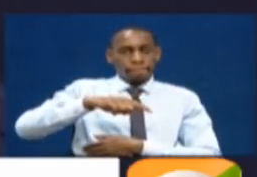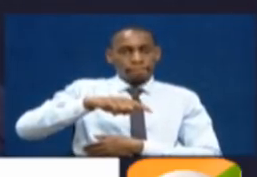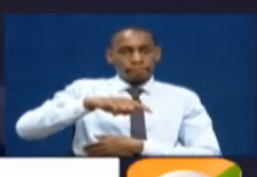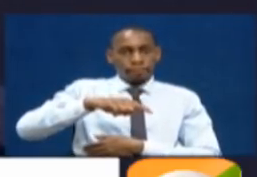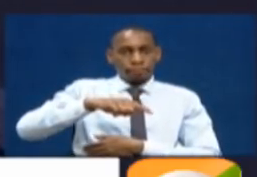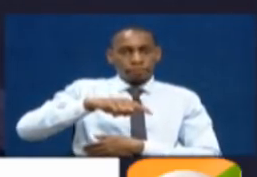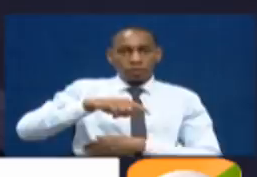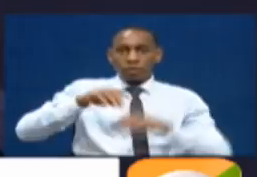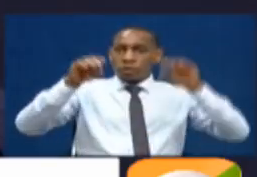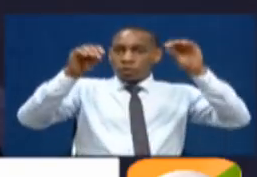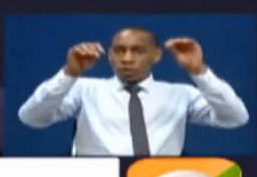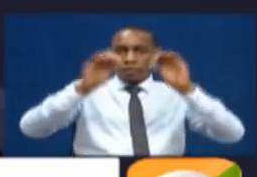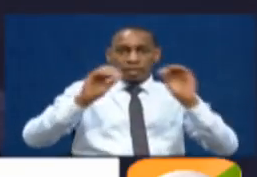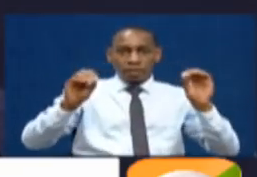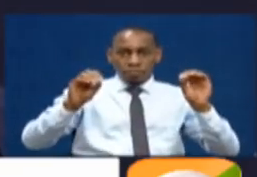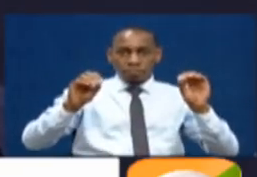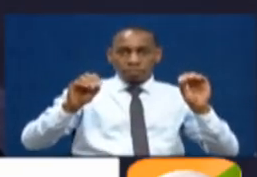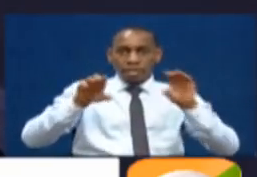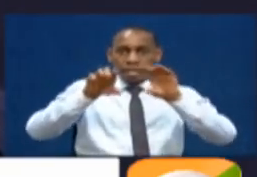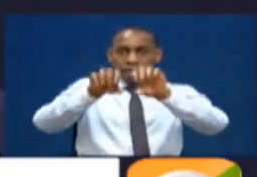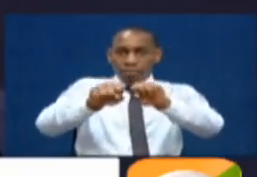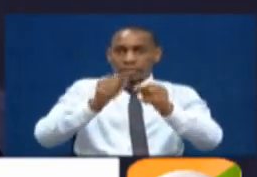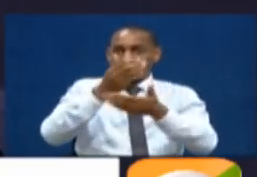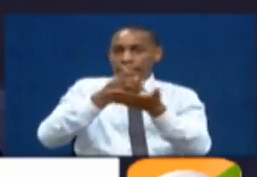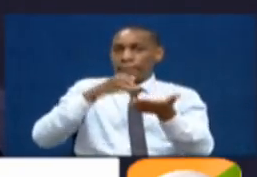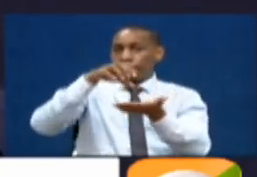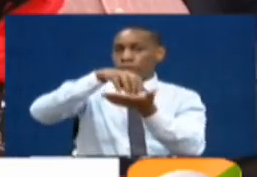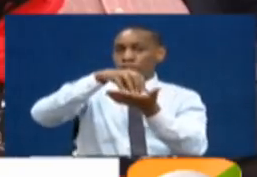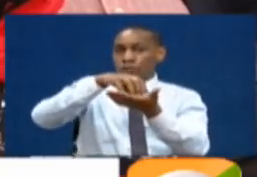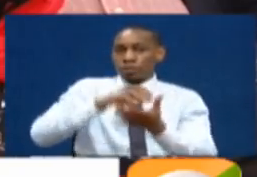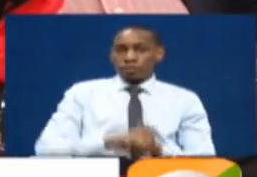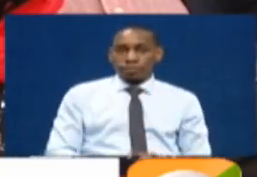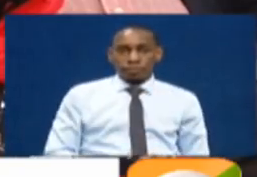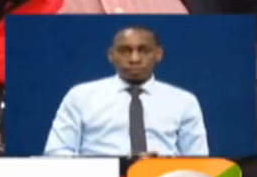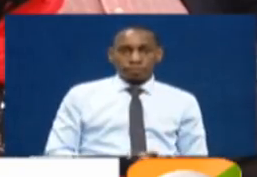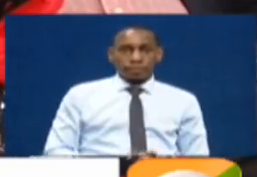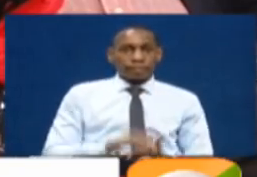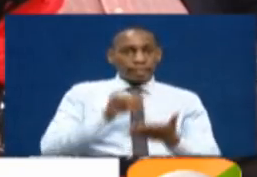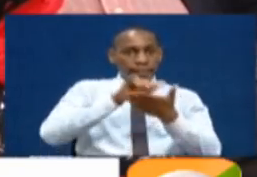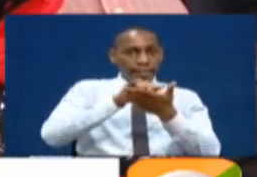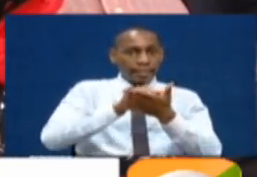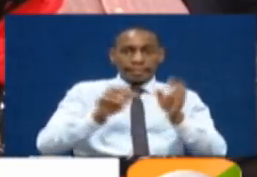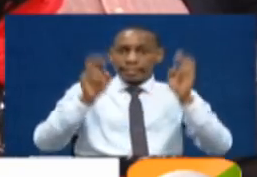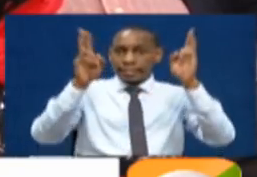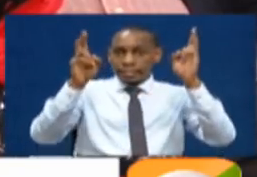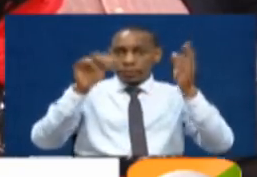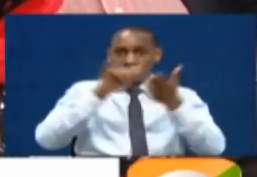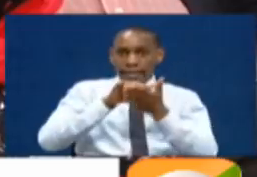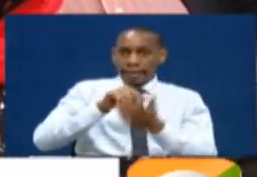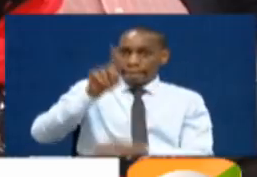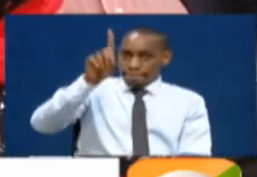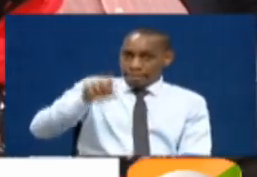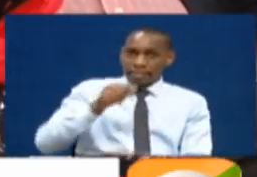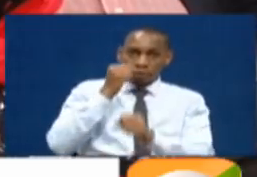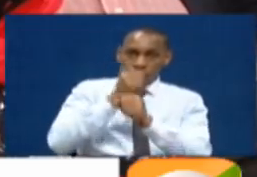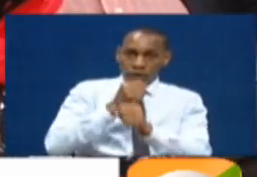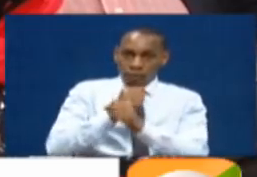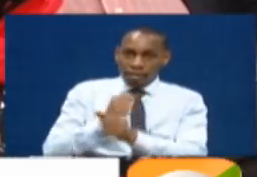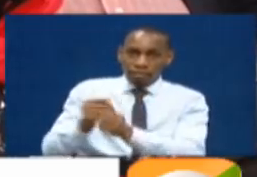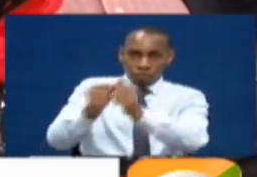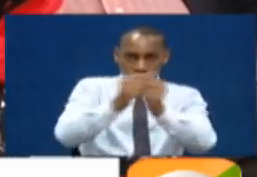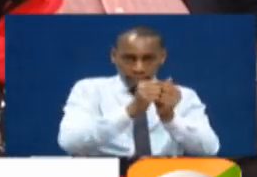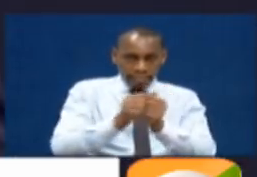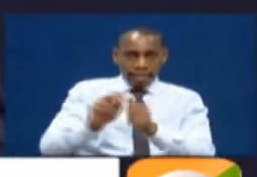fit to hold certain positions. So that is an issue that we must also work collectively as